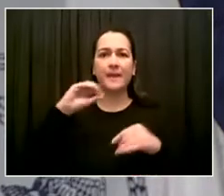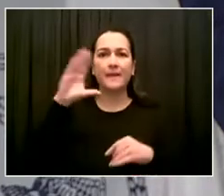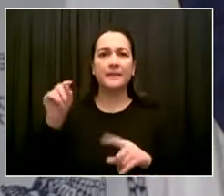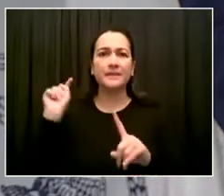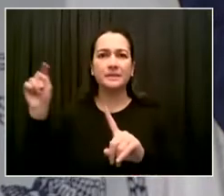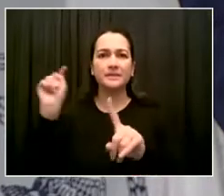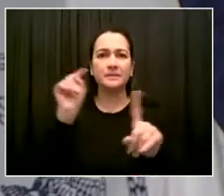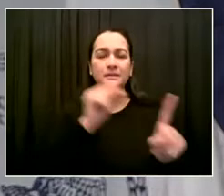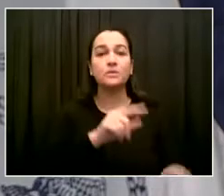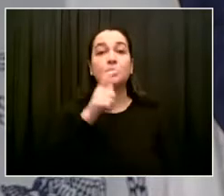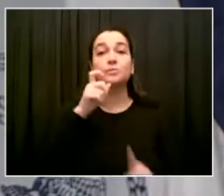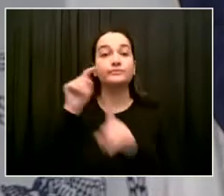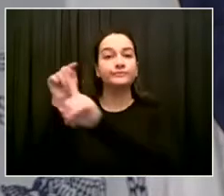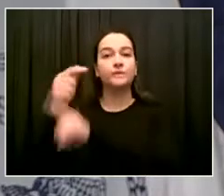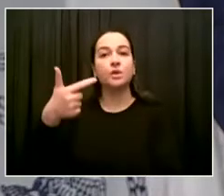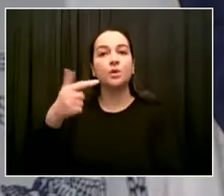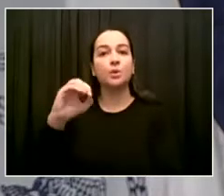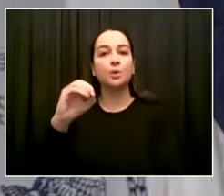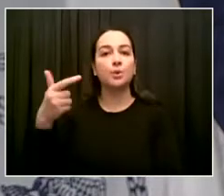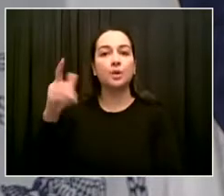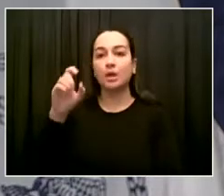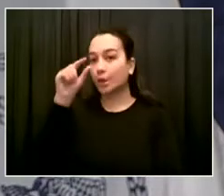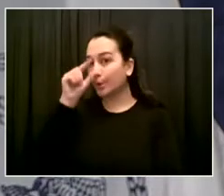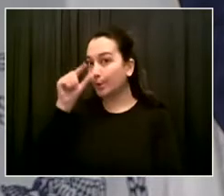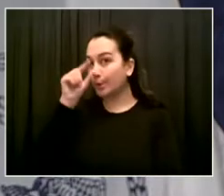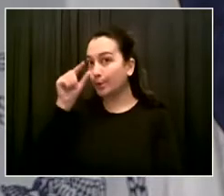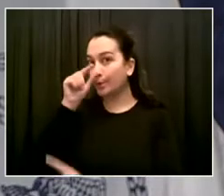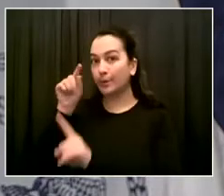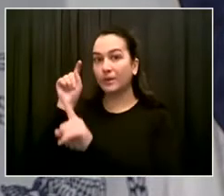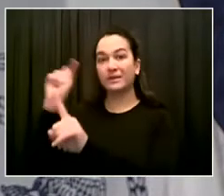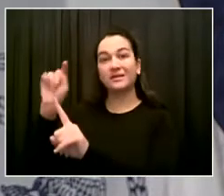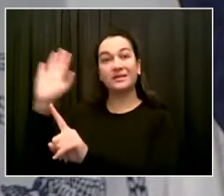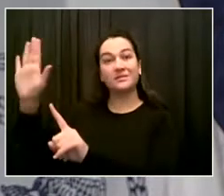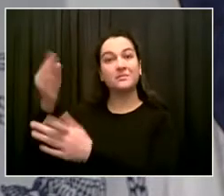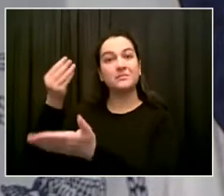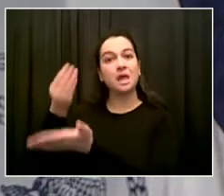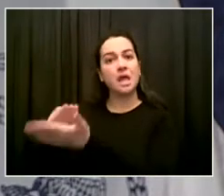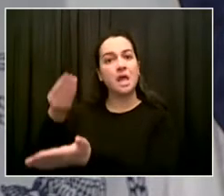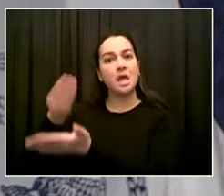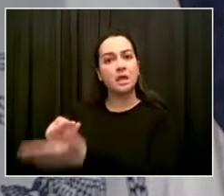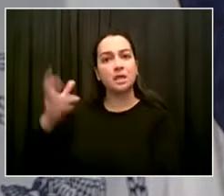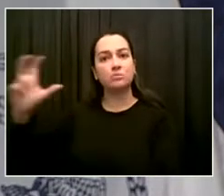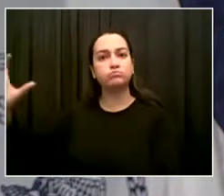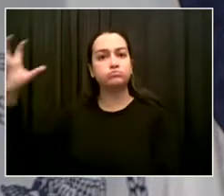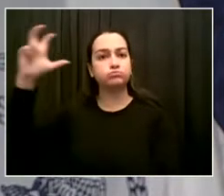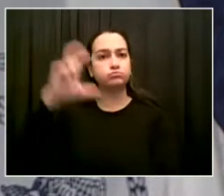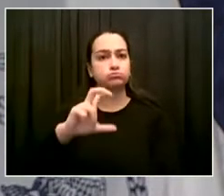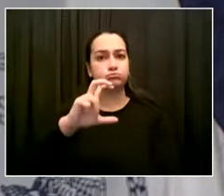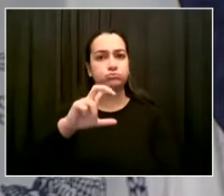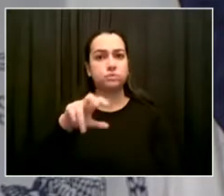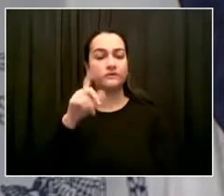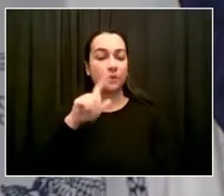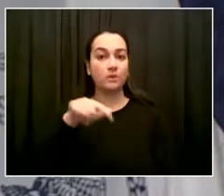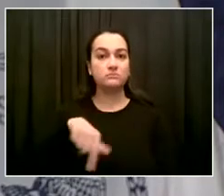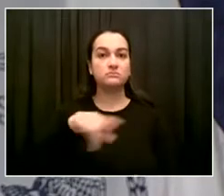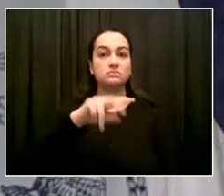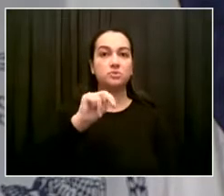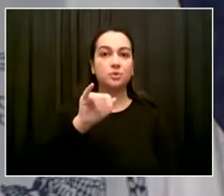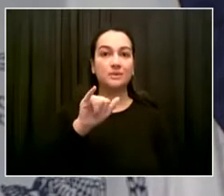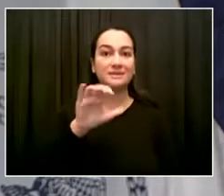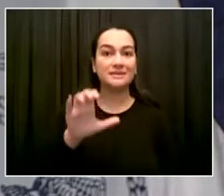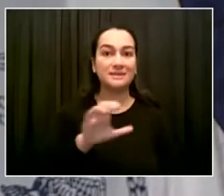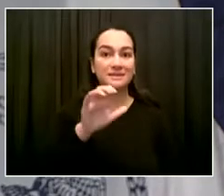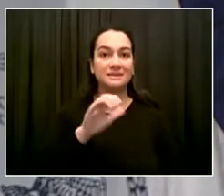York City, has made a decision to invest another $250 million, expanding their footprint in New York City. We're really happy about that. We're